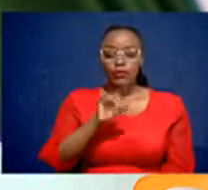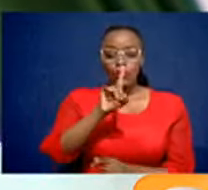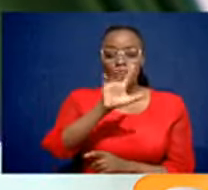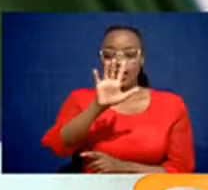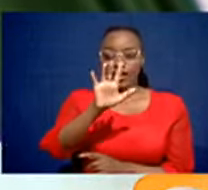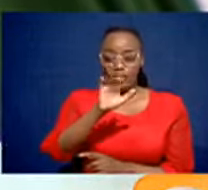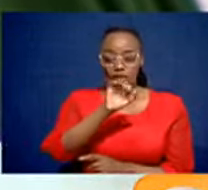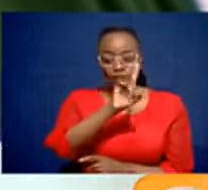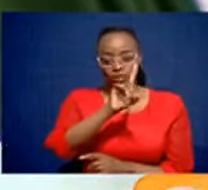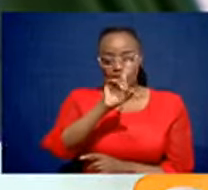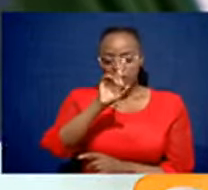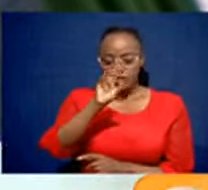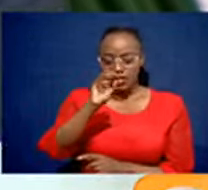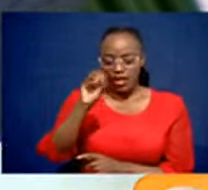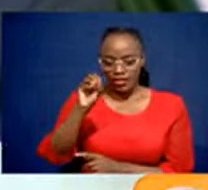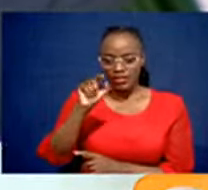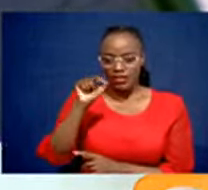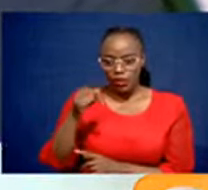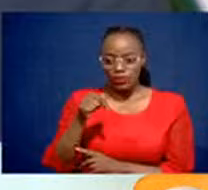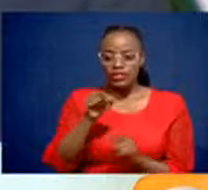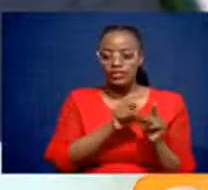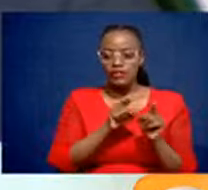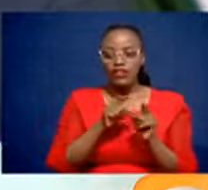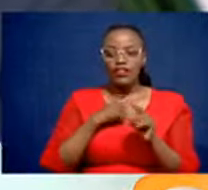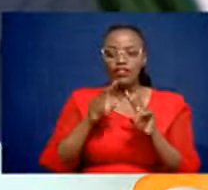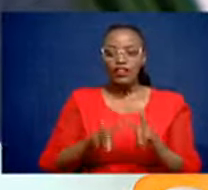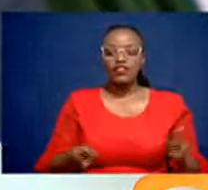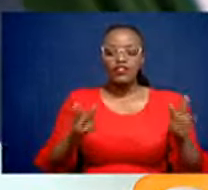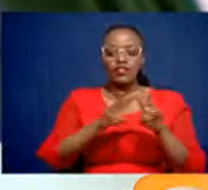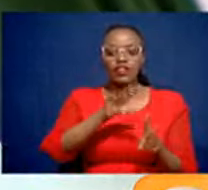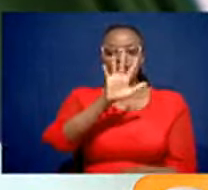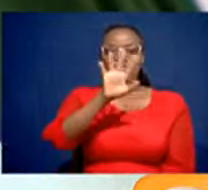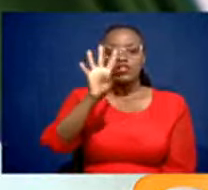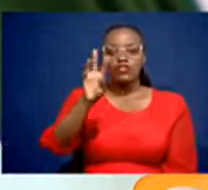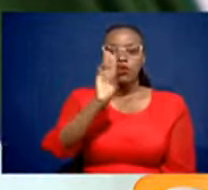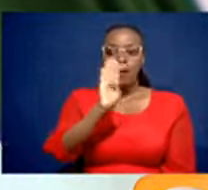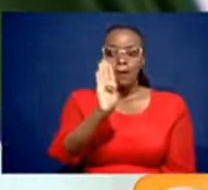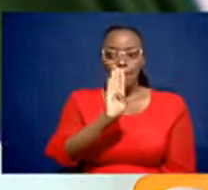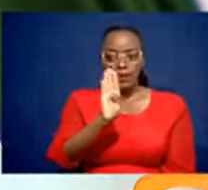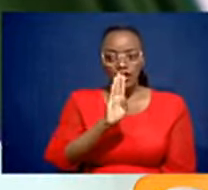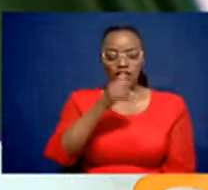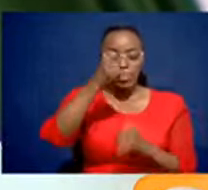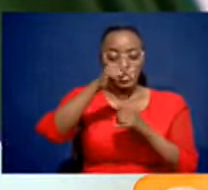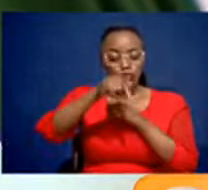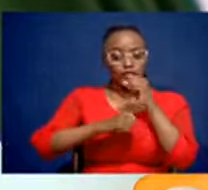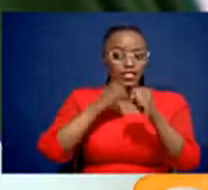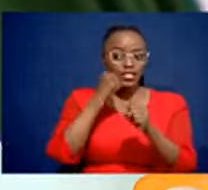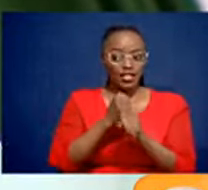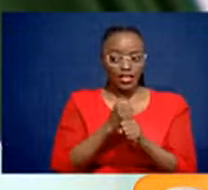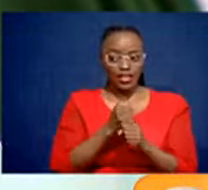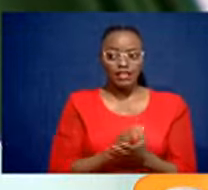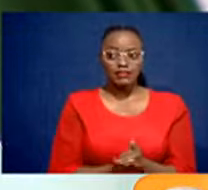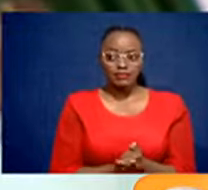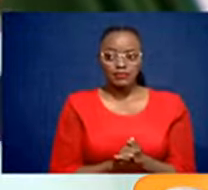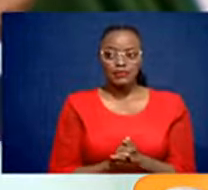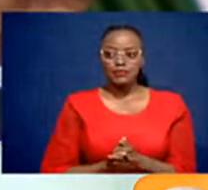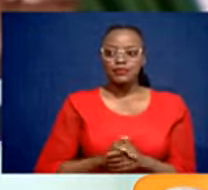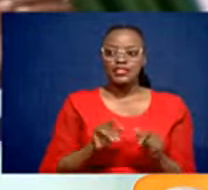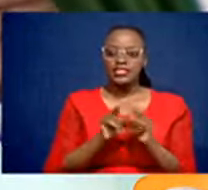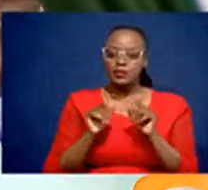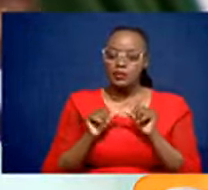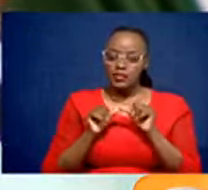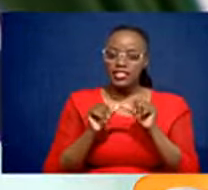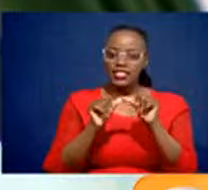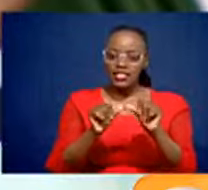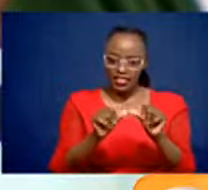110,000 metric tons, valued at 54 billion by the end of this year. To